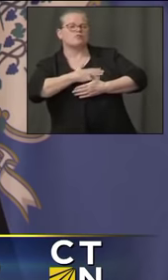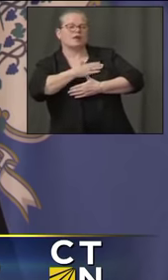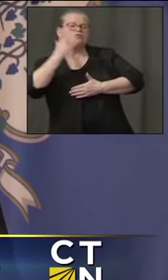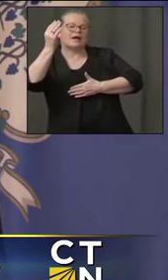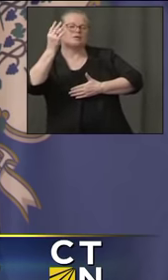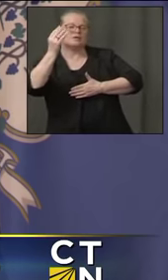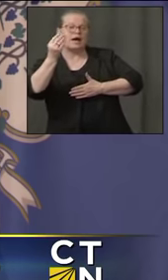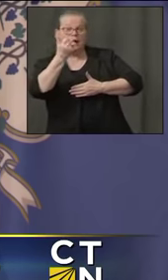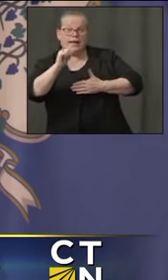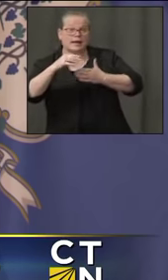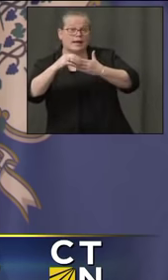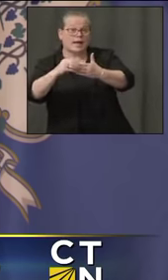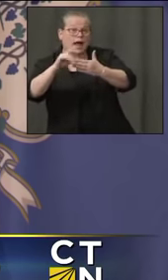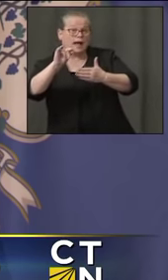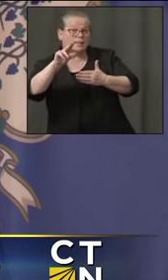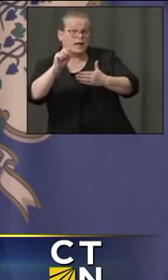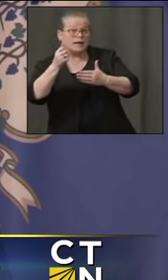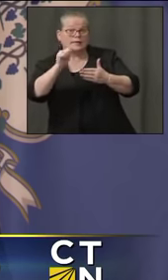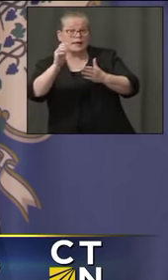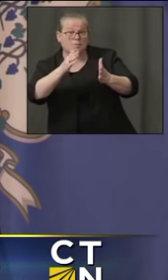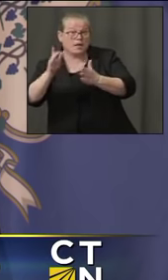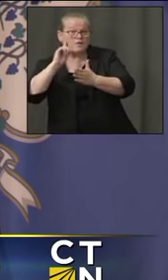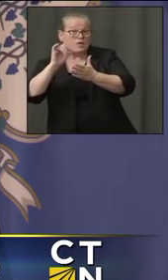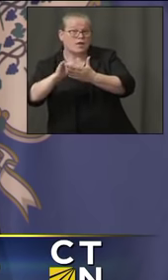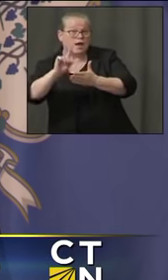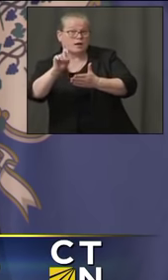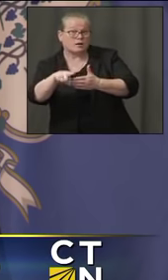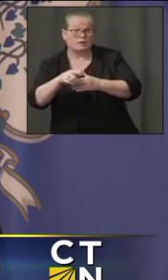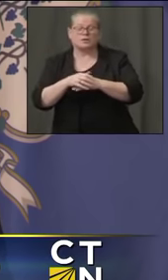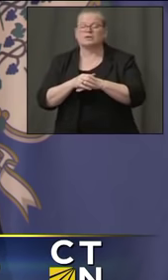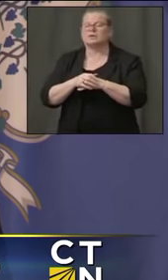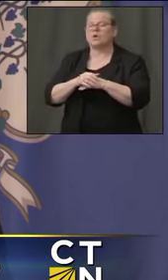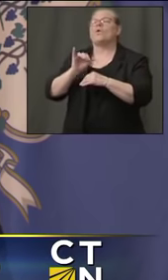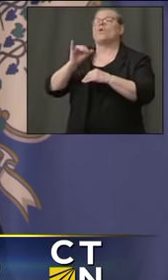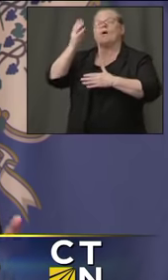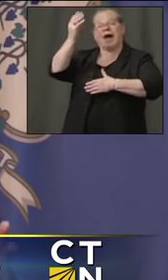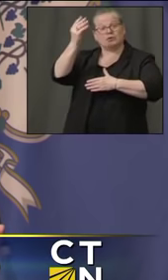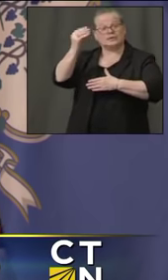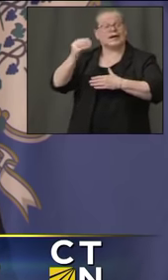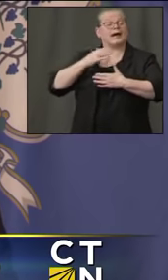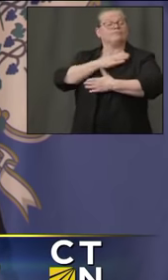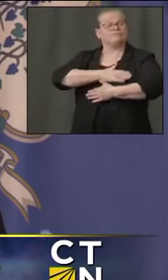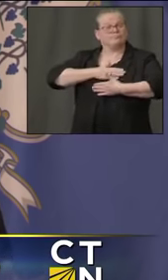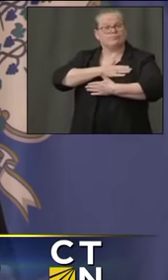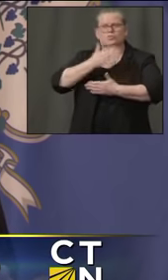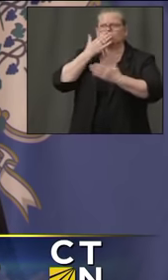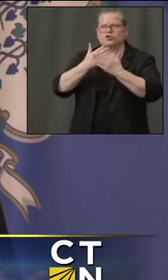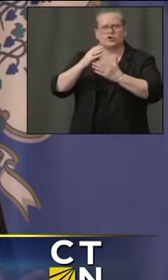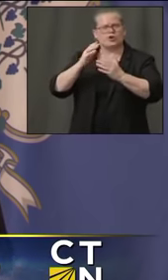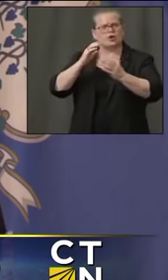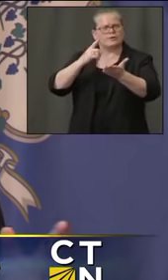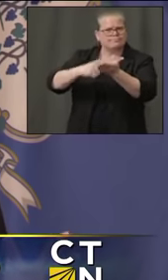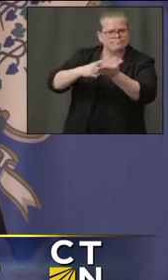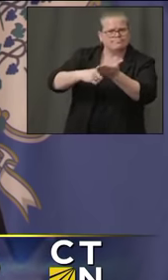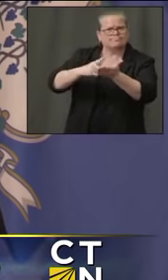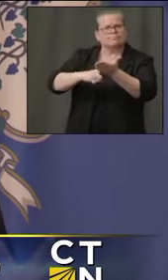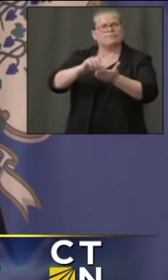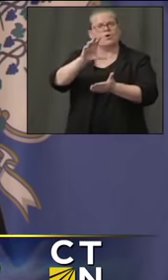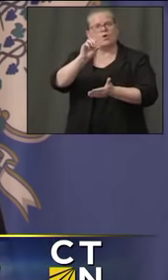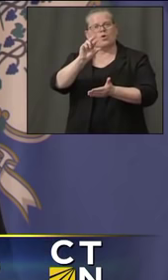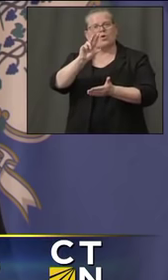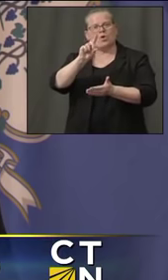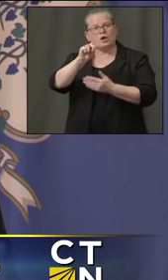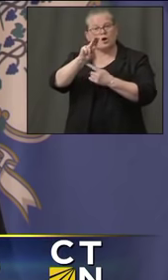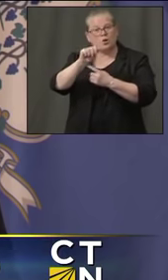outdoor recreation, yeah, we had a good conversation with Cordona and Beth By. Our plans for